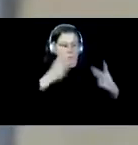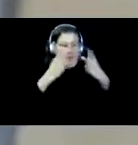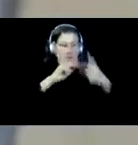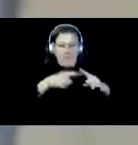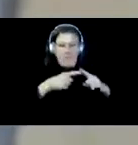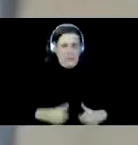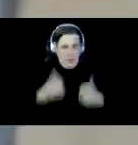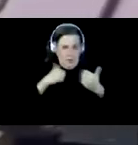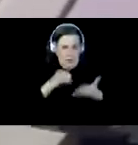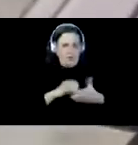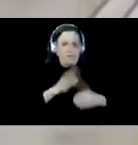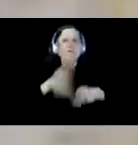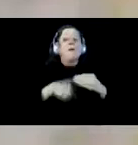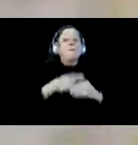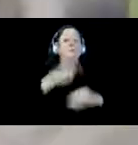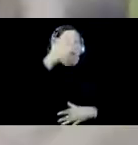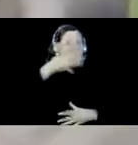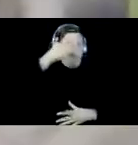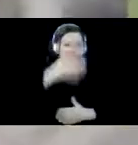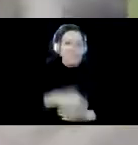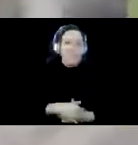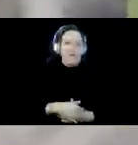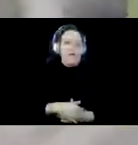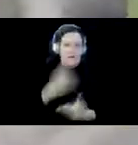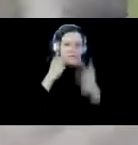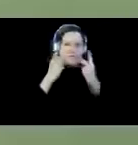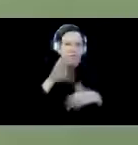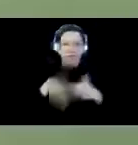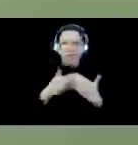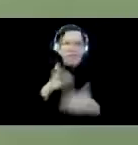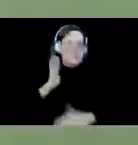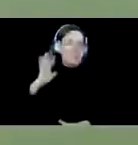I'm talking about the face. We've seen it all before.